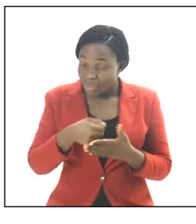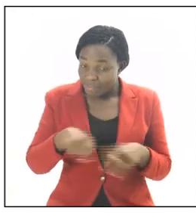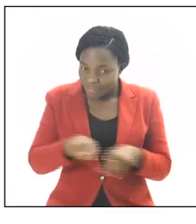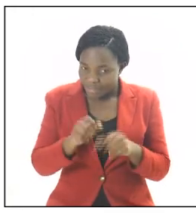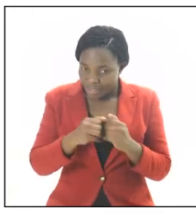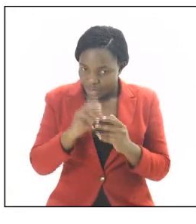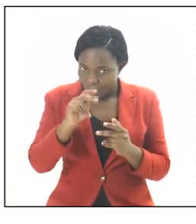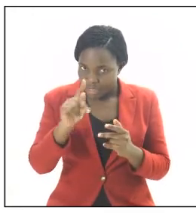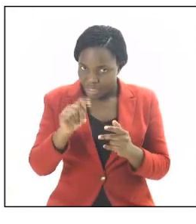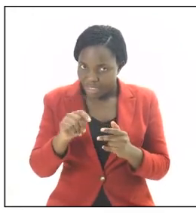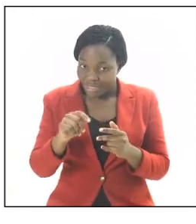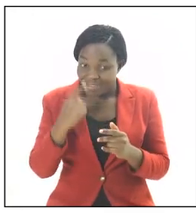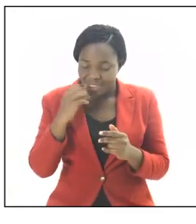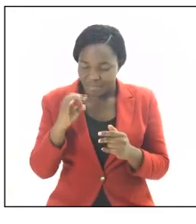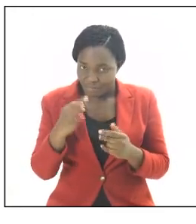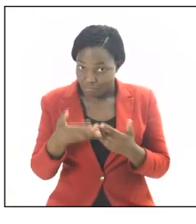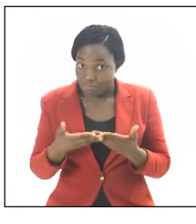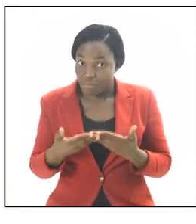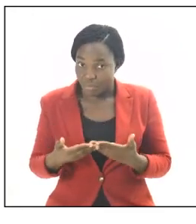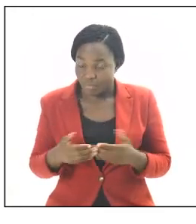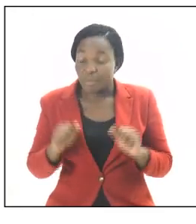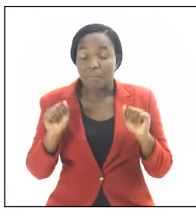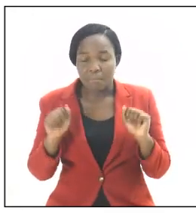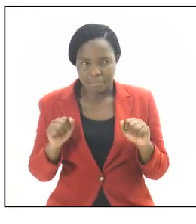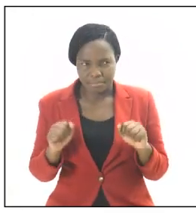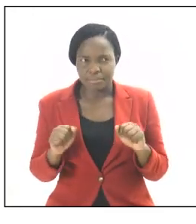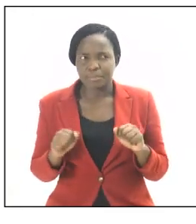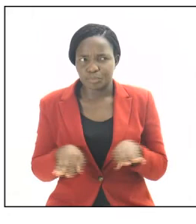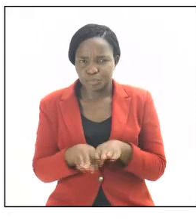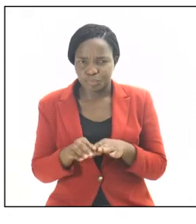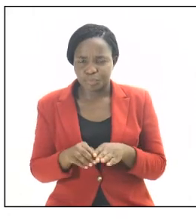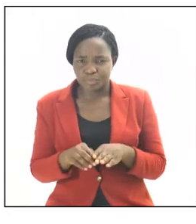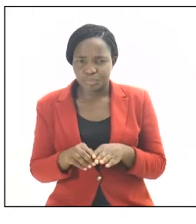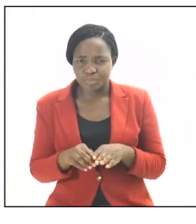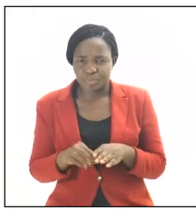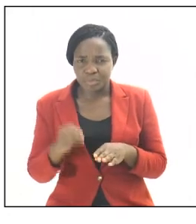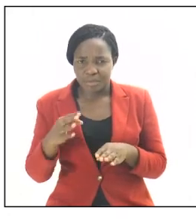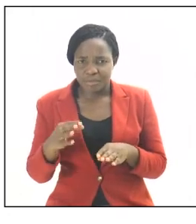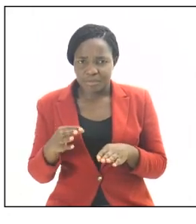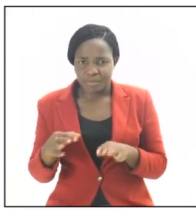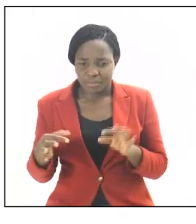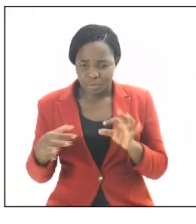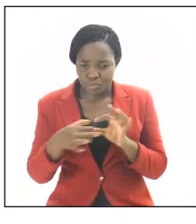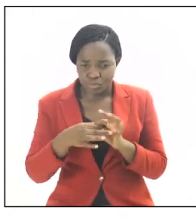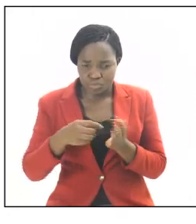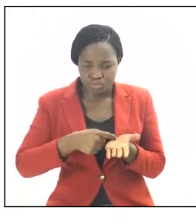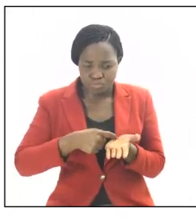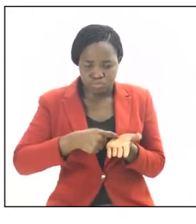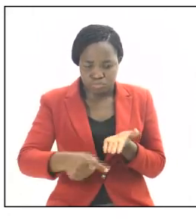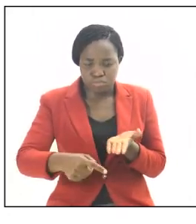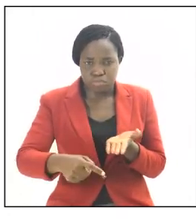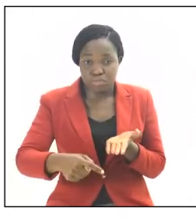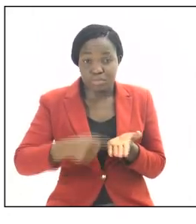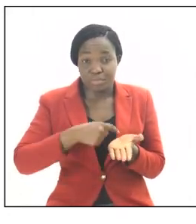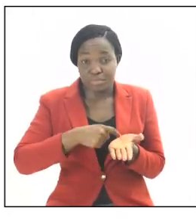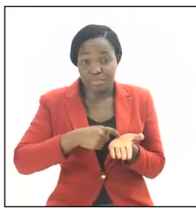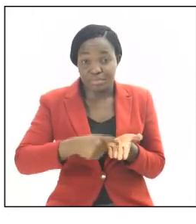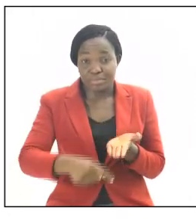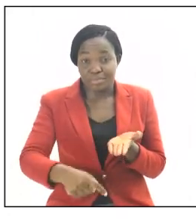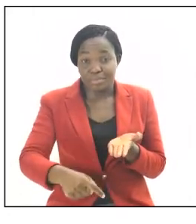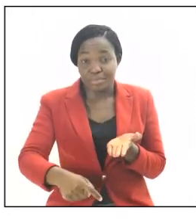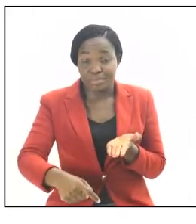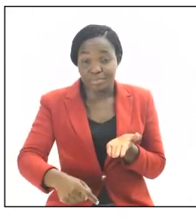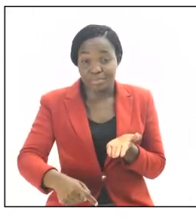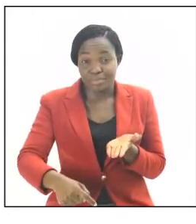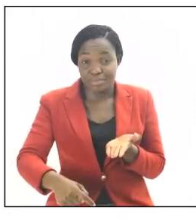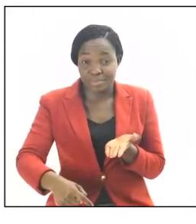helps. Yes, we will do that. If I draw a line through the kite from left to right,